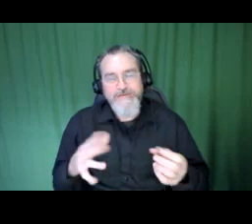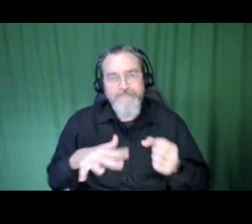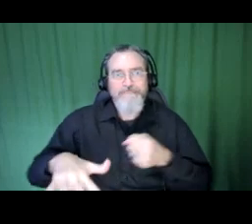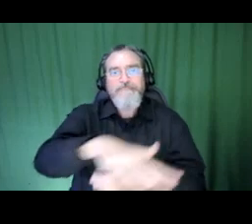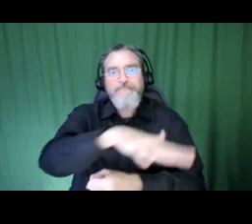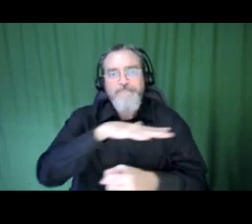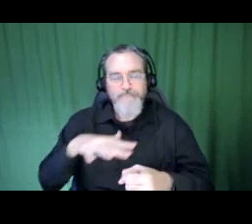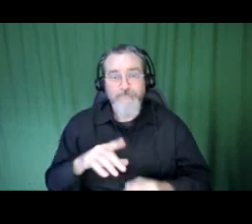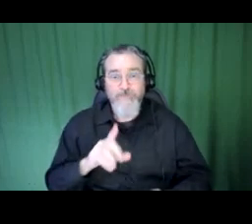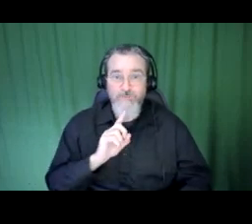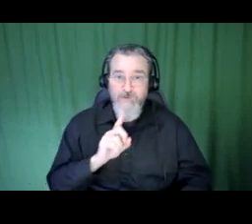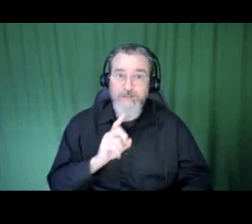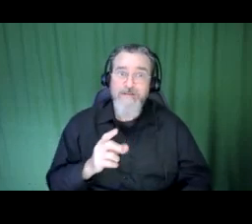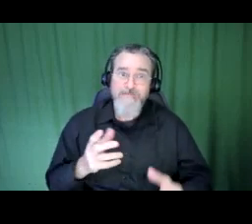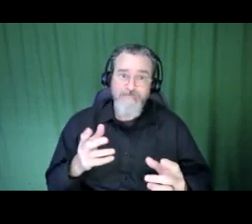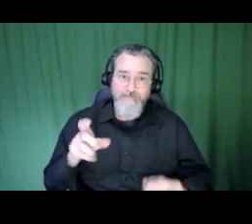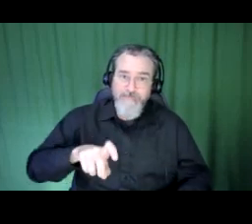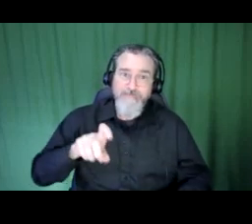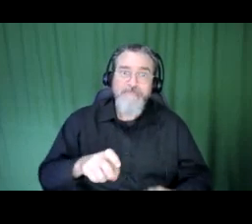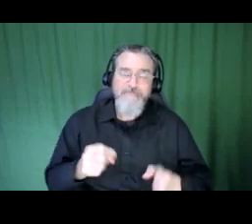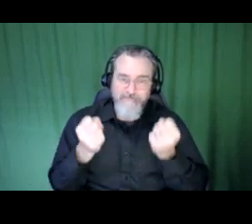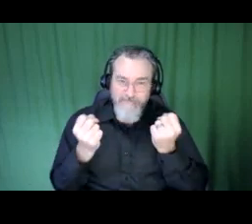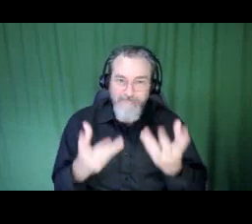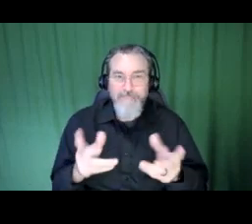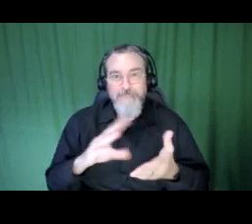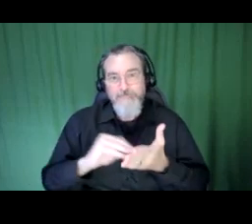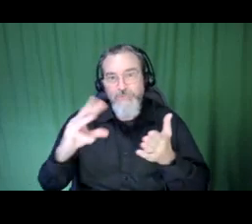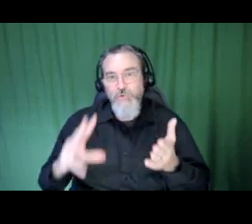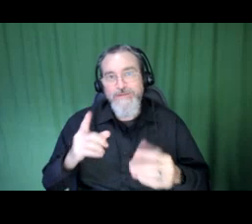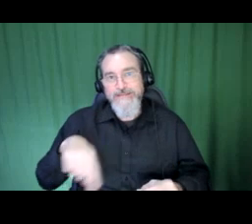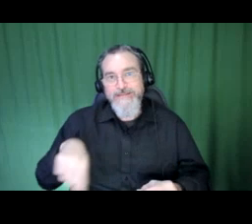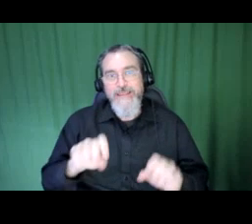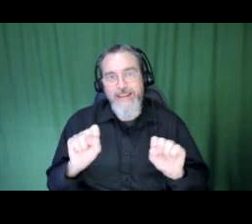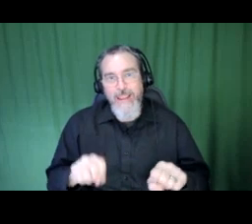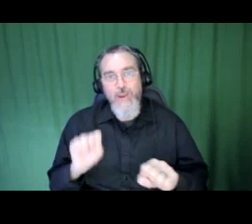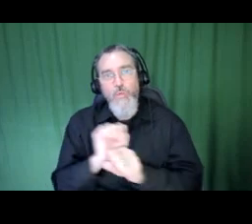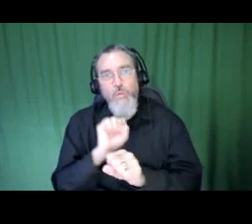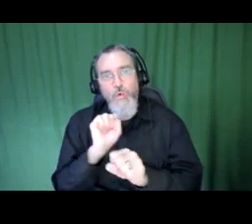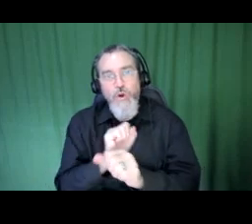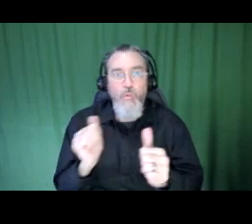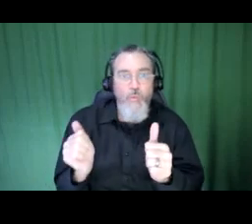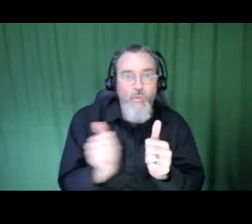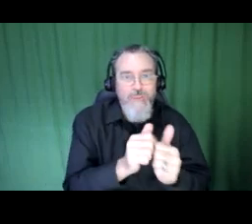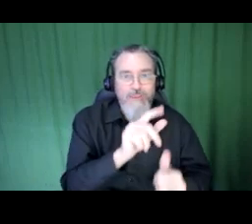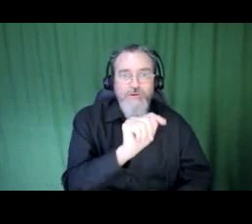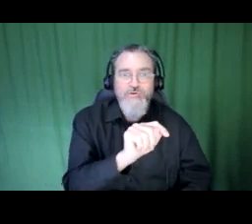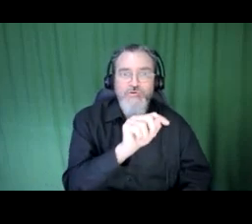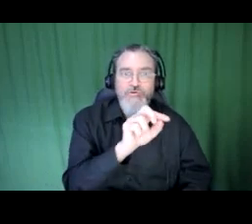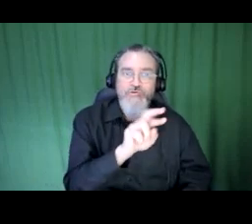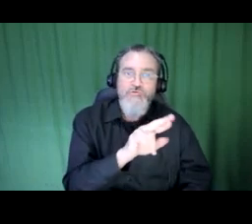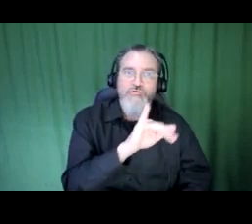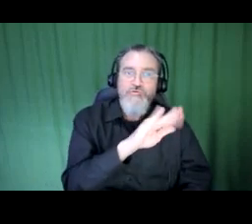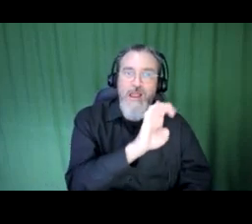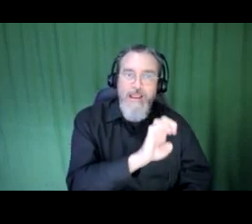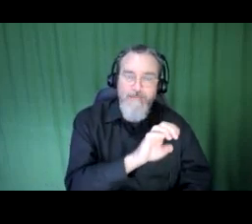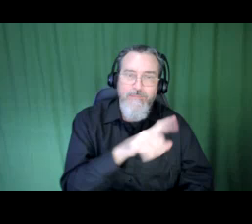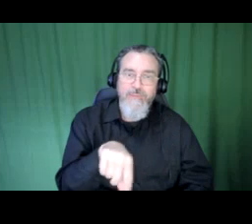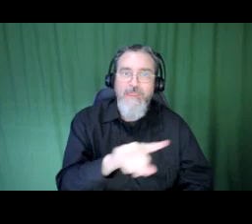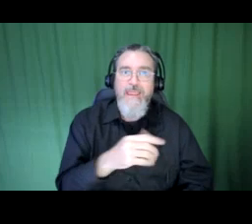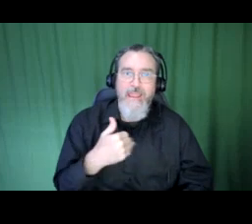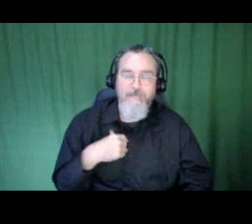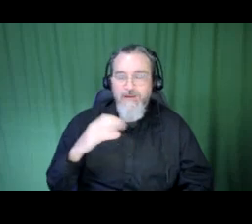students with skills that can work well with tribes, that have climate adaptation, as well